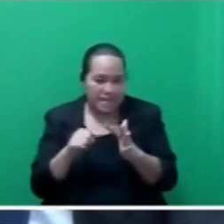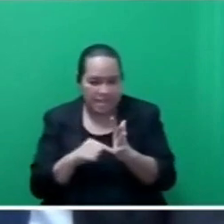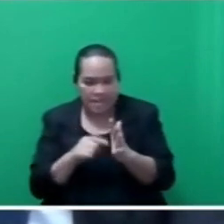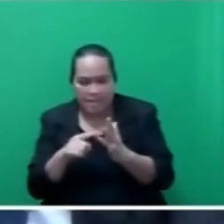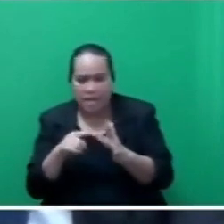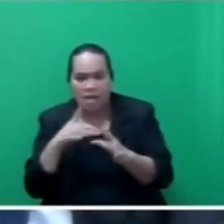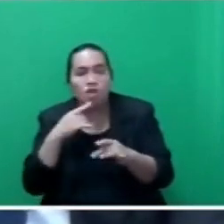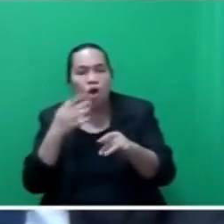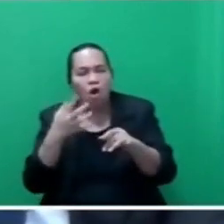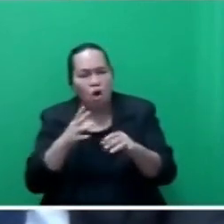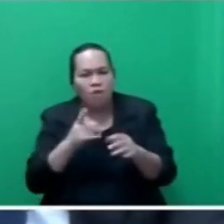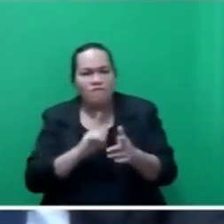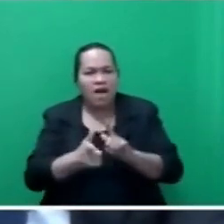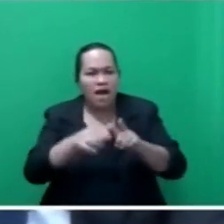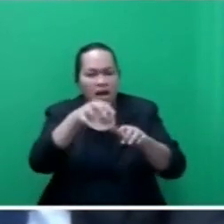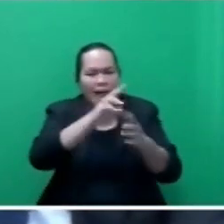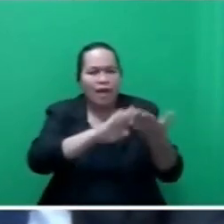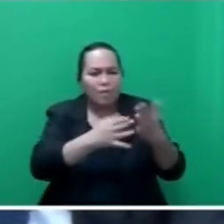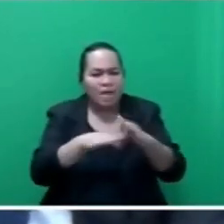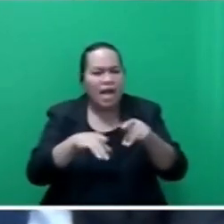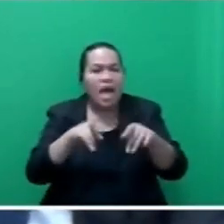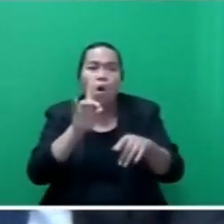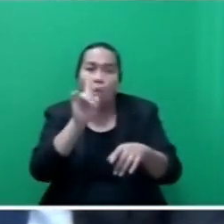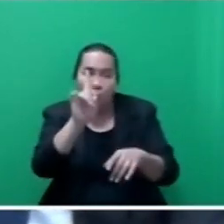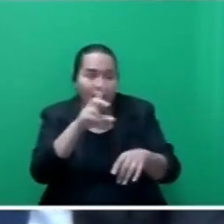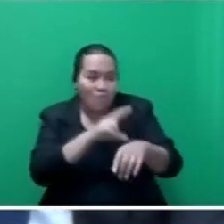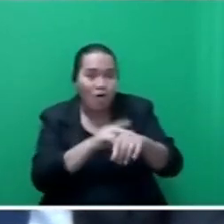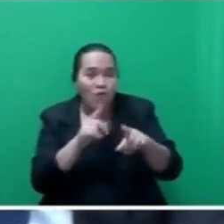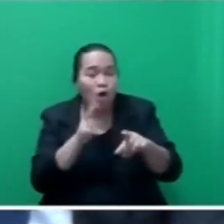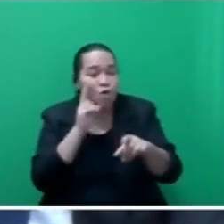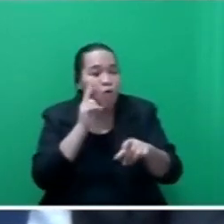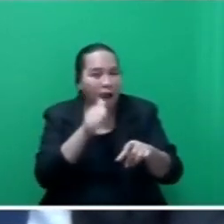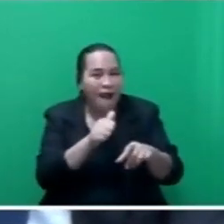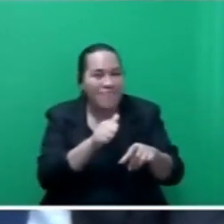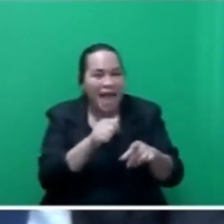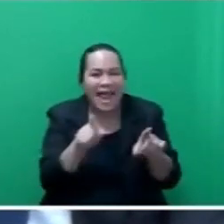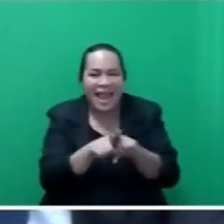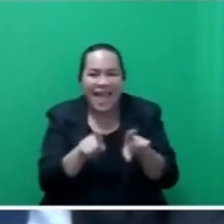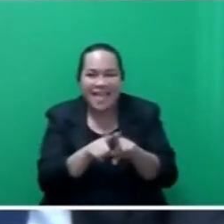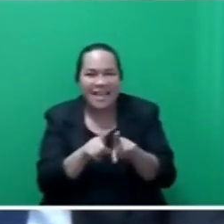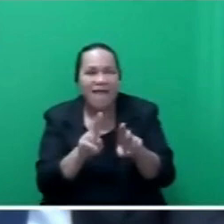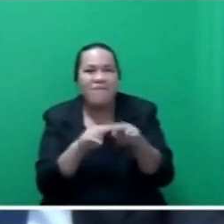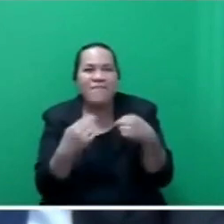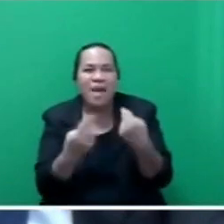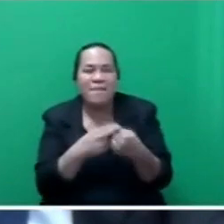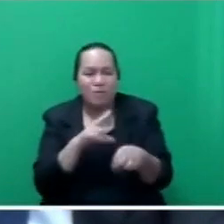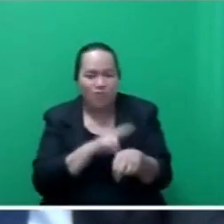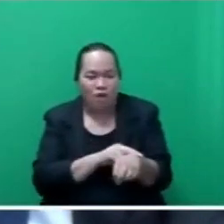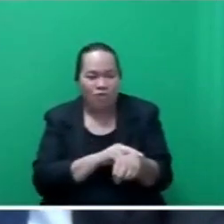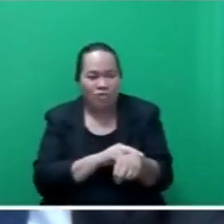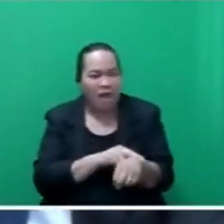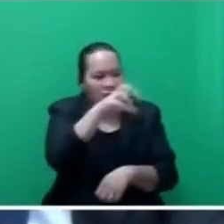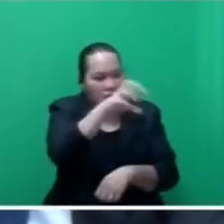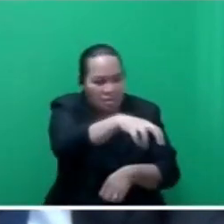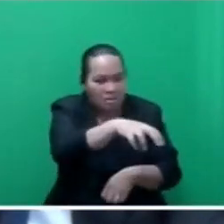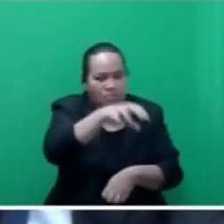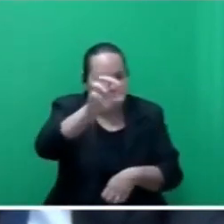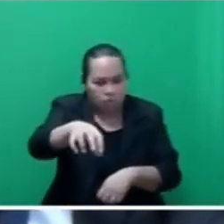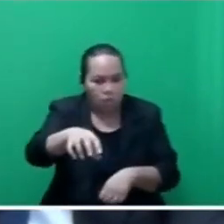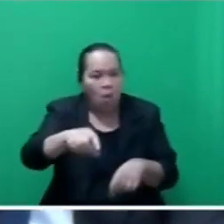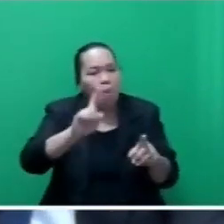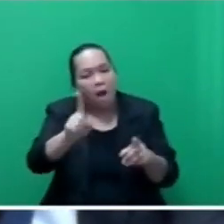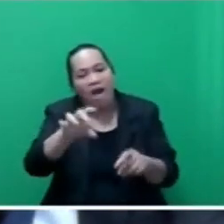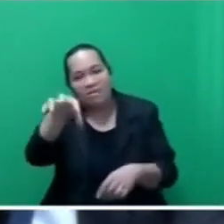general practitioner who's like your family doctor, looking after you in these places. Unprecedented. And again, commend the Minister of